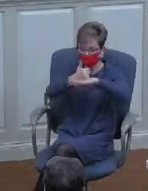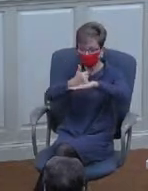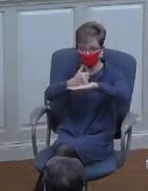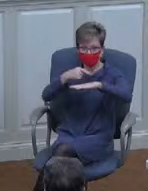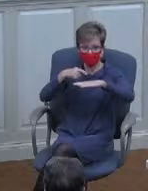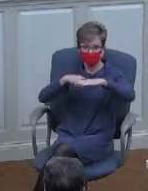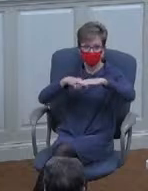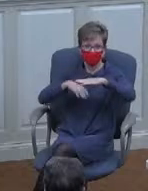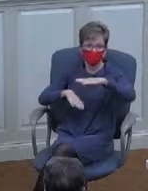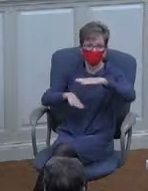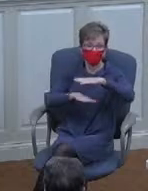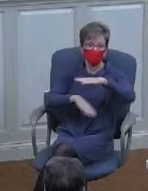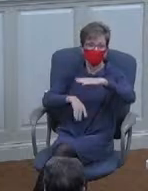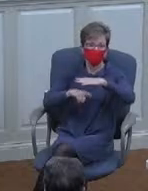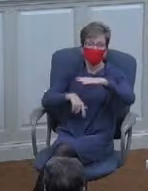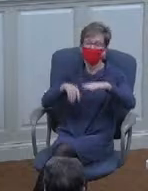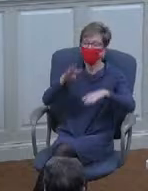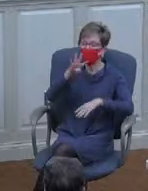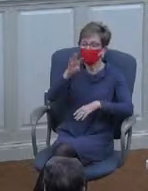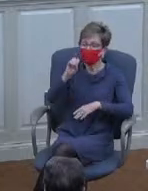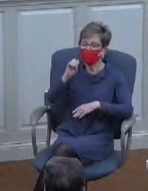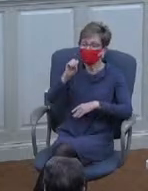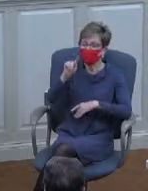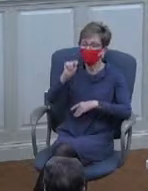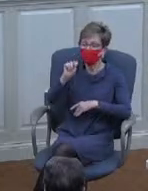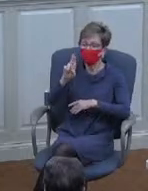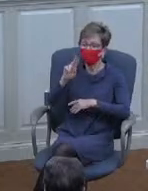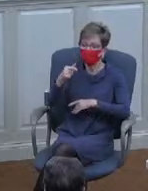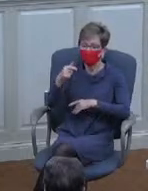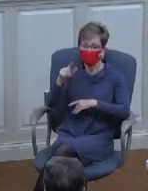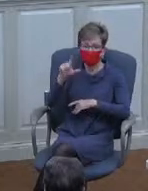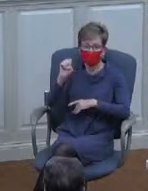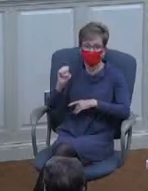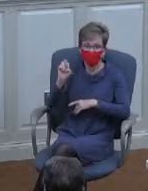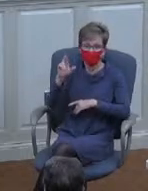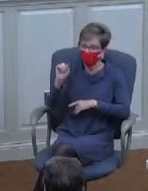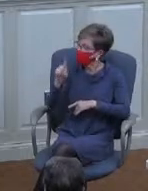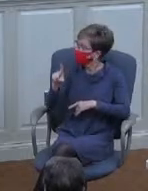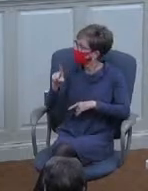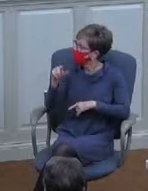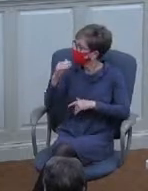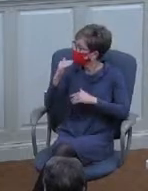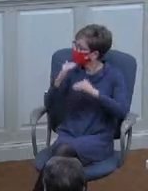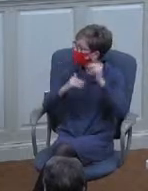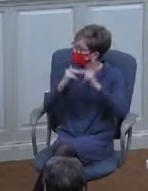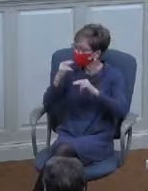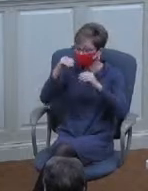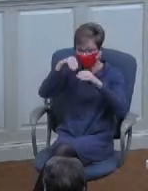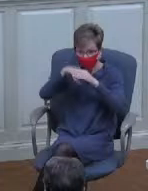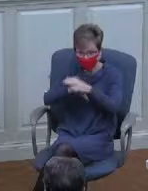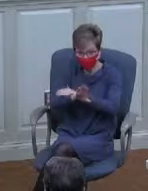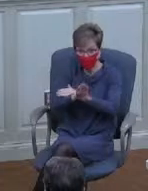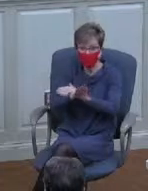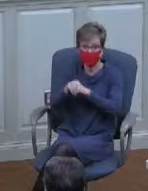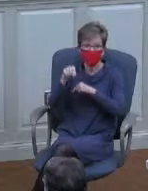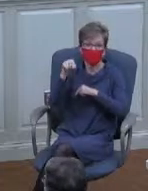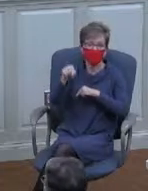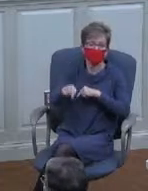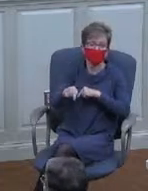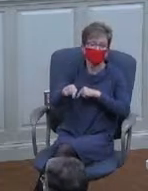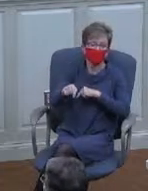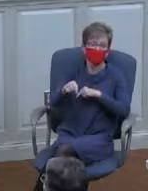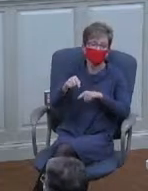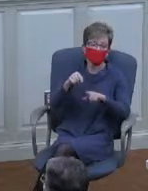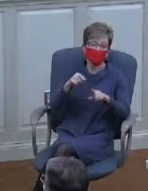the address there at 40 Tuggle Road. This is the gravel driveway from Tuggle Road, construction entrance, your